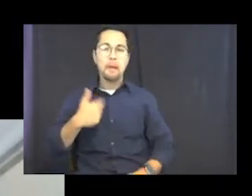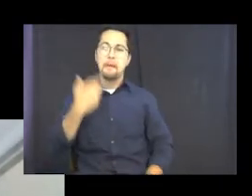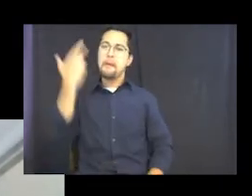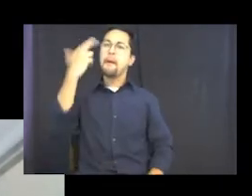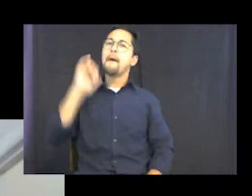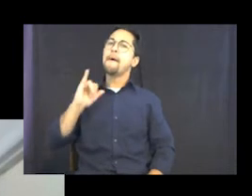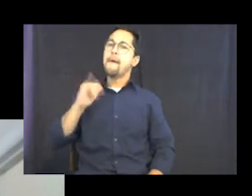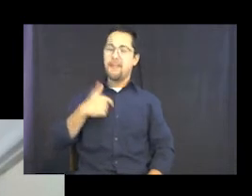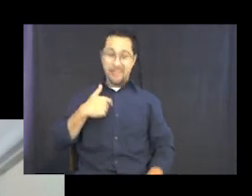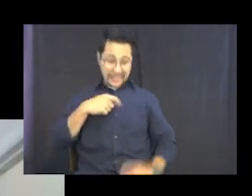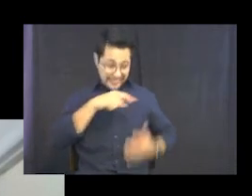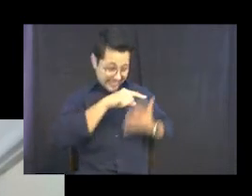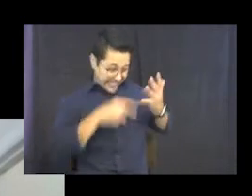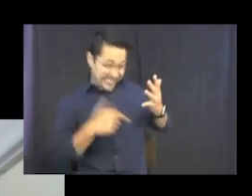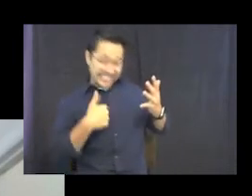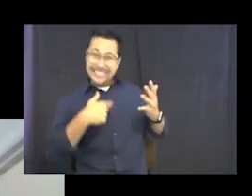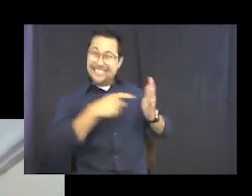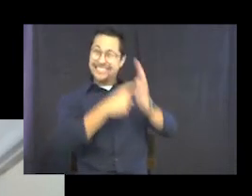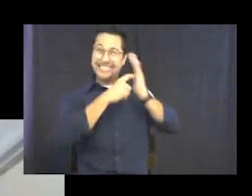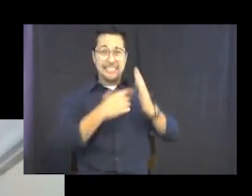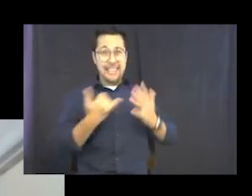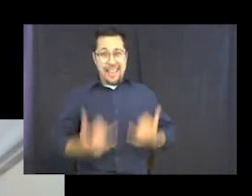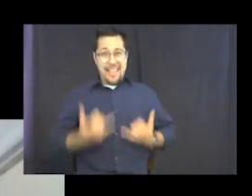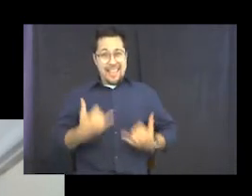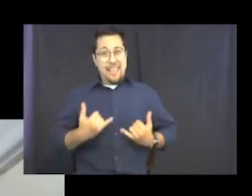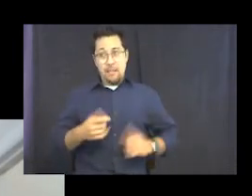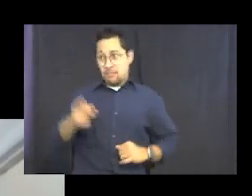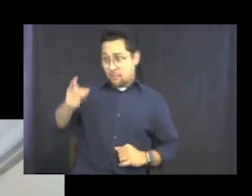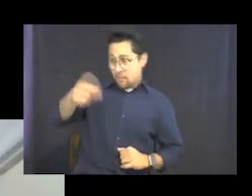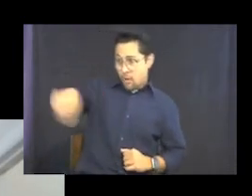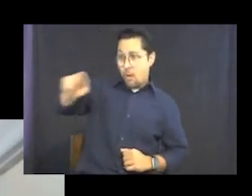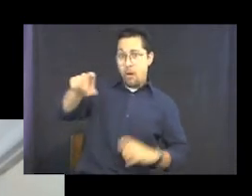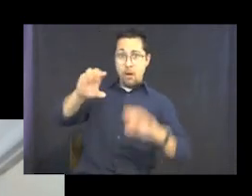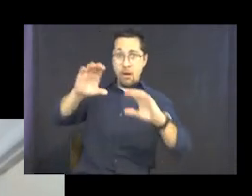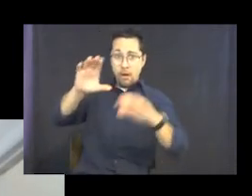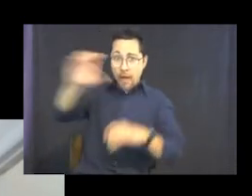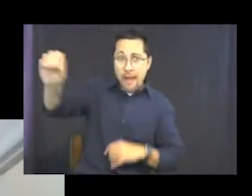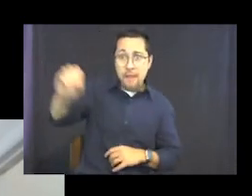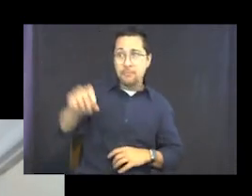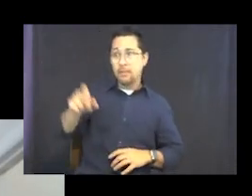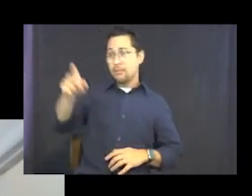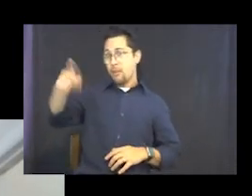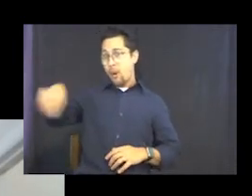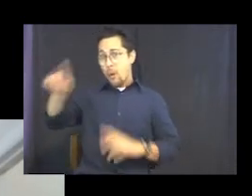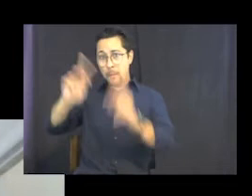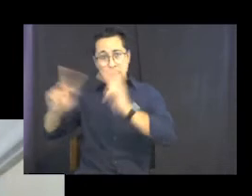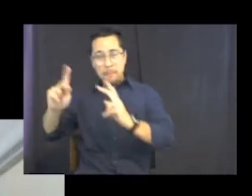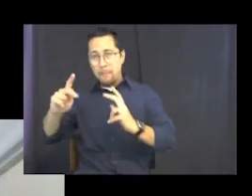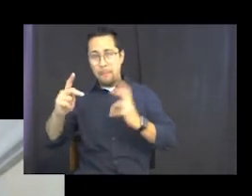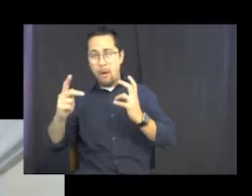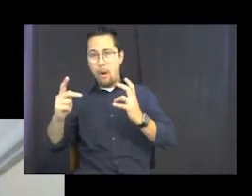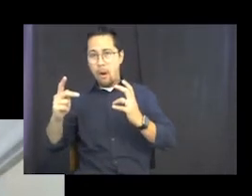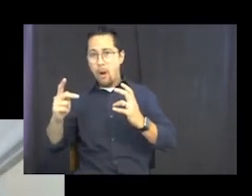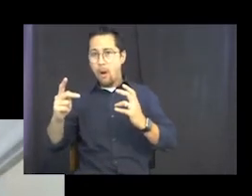this is what I need right now, and these companies and these people aren't able to